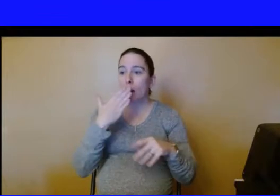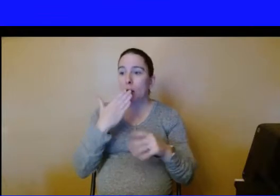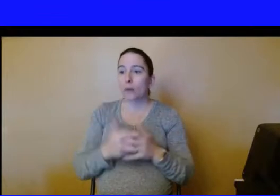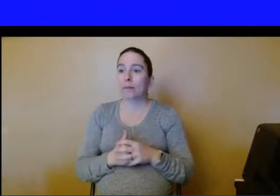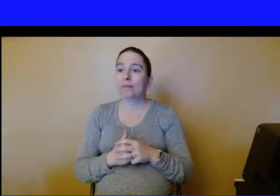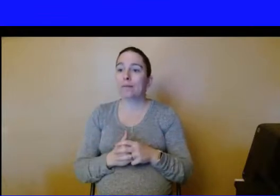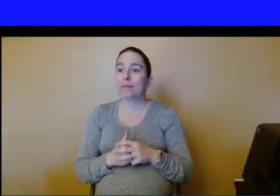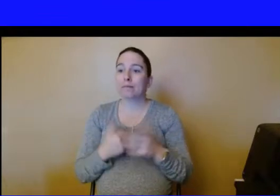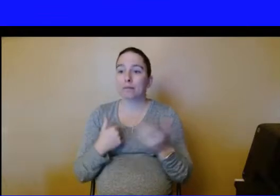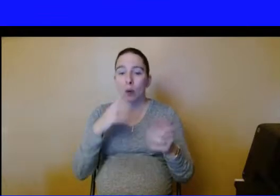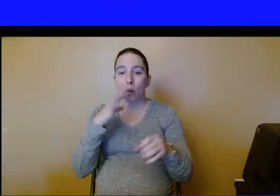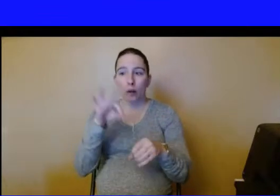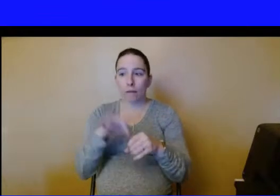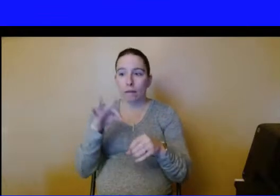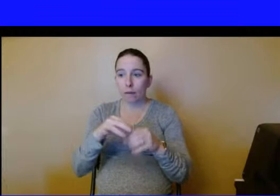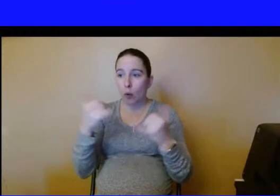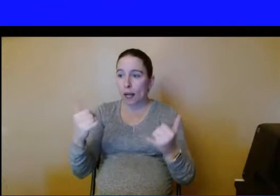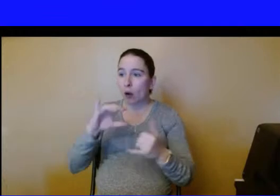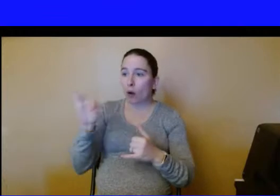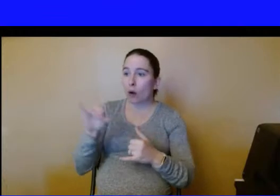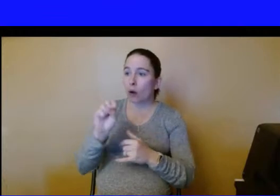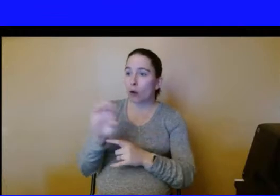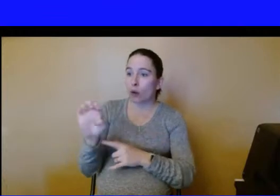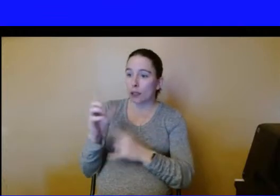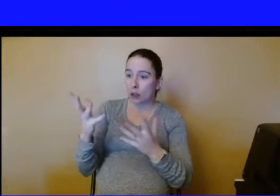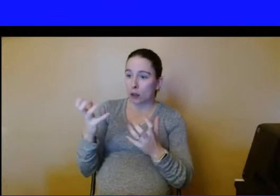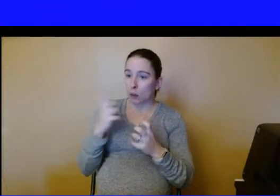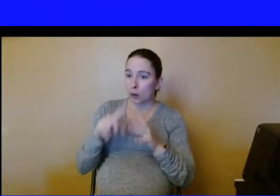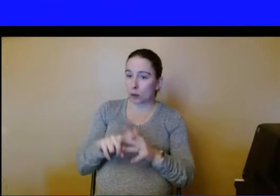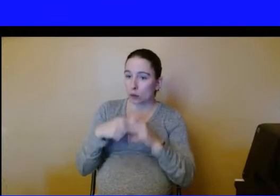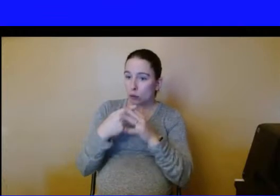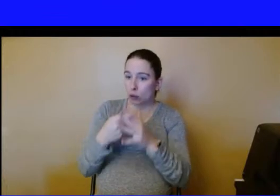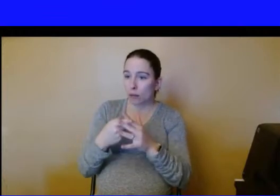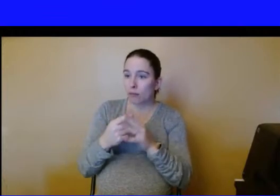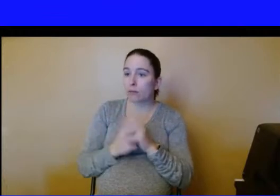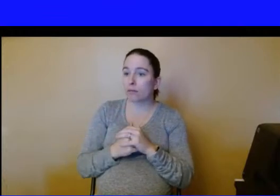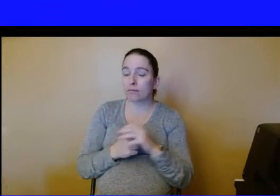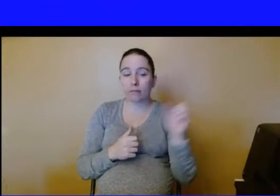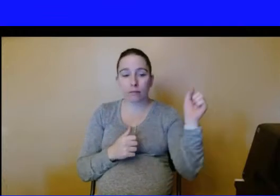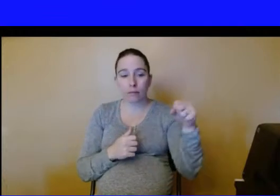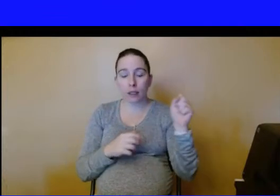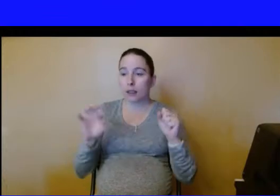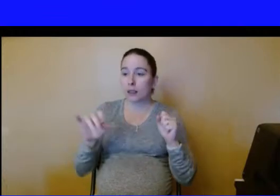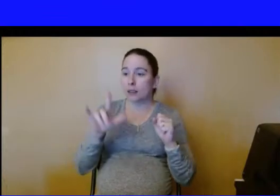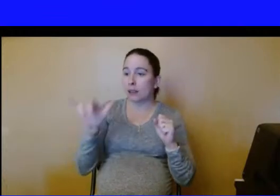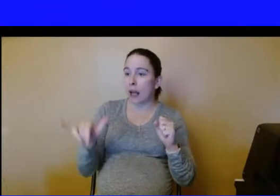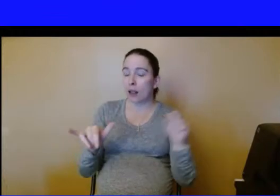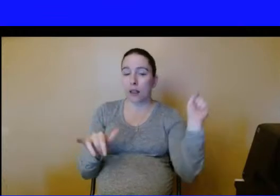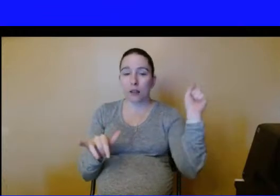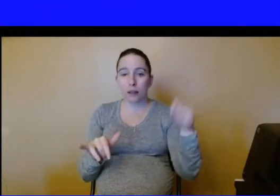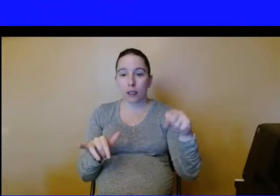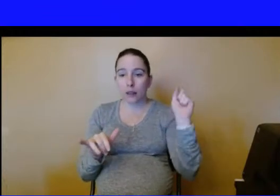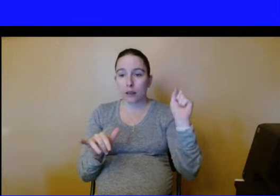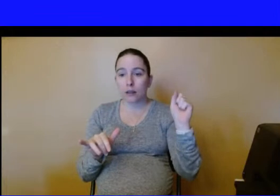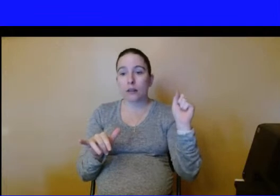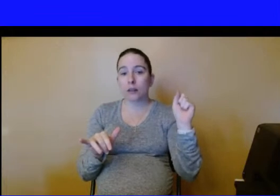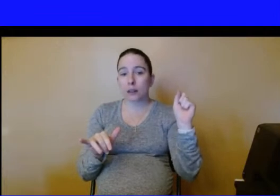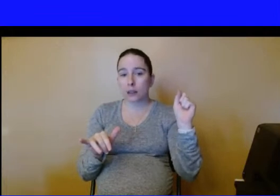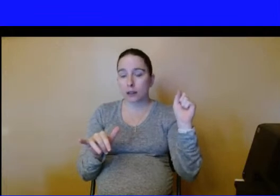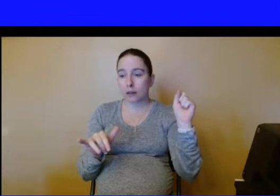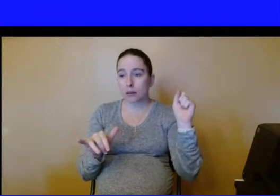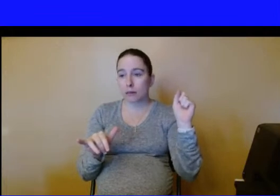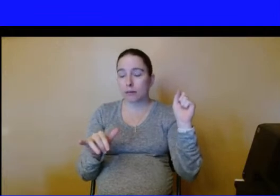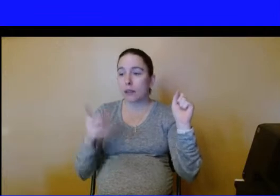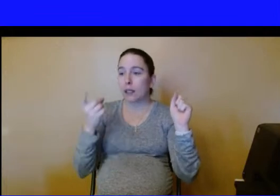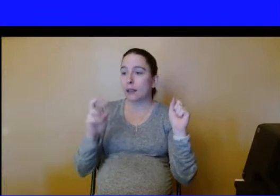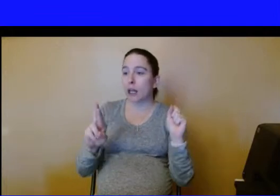care resolution. So is Dr. Barron there to present? Yes, I'm here. Super.